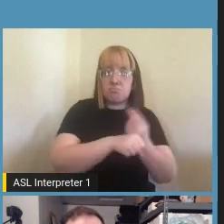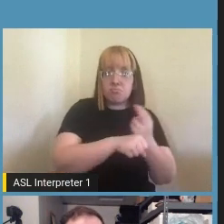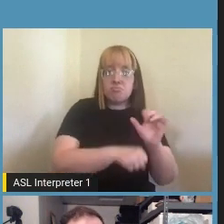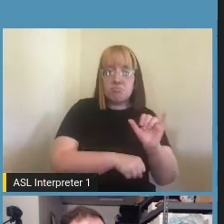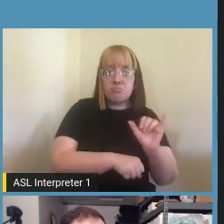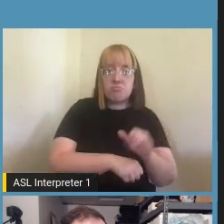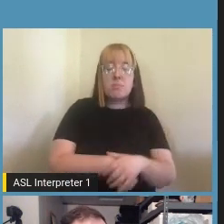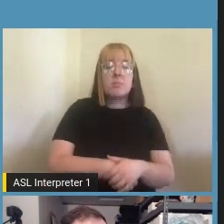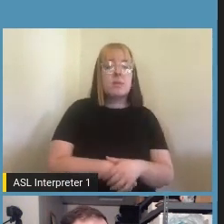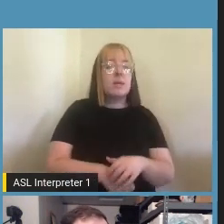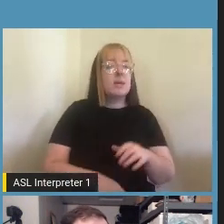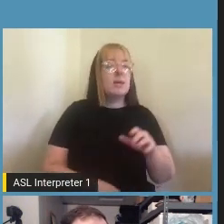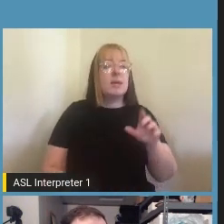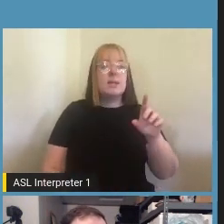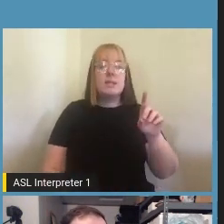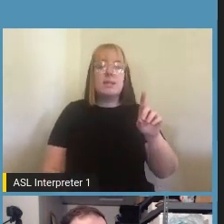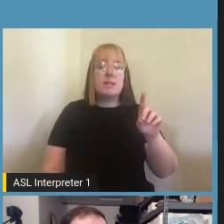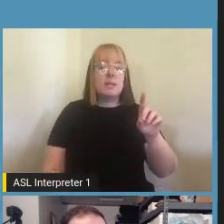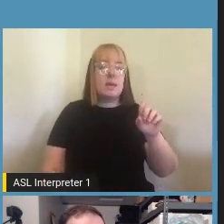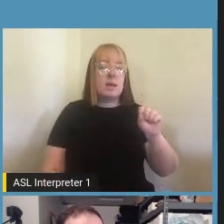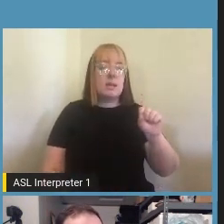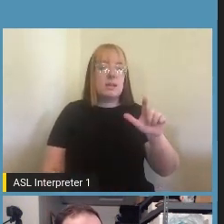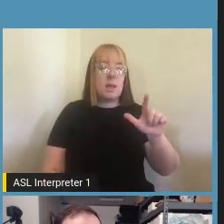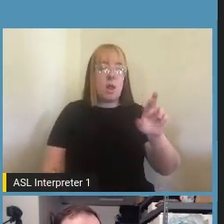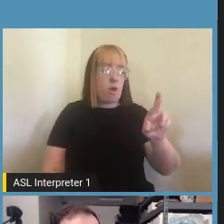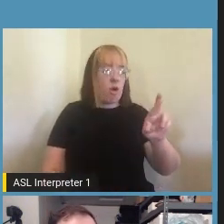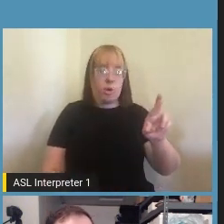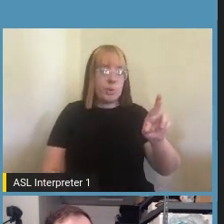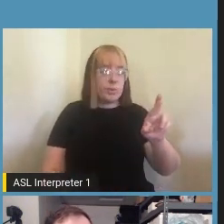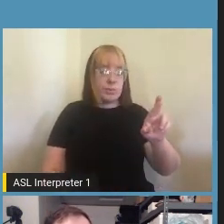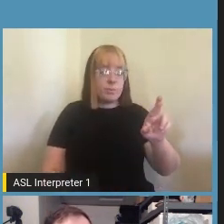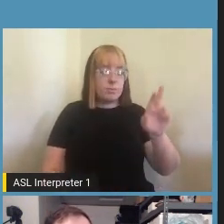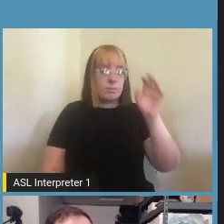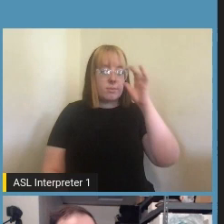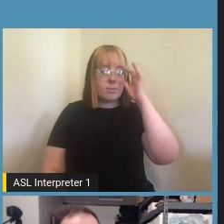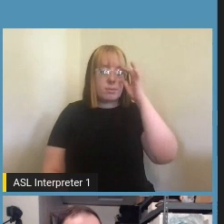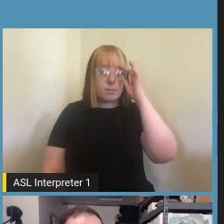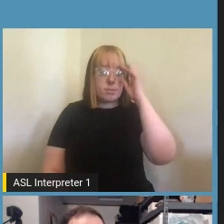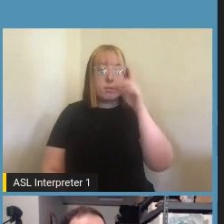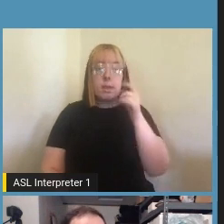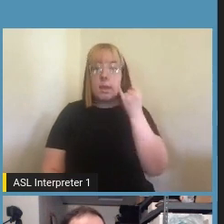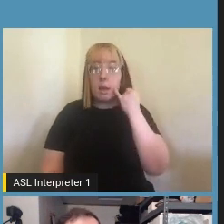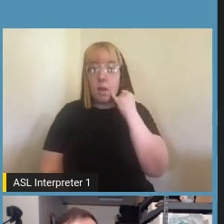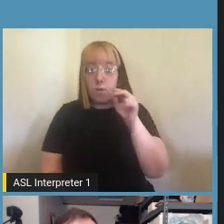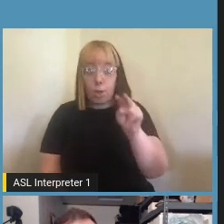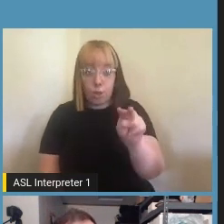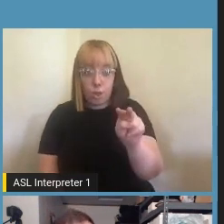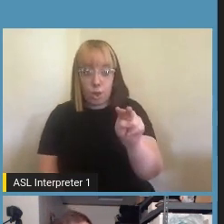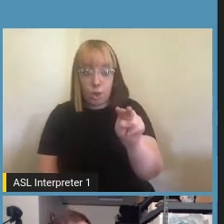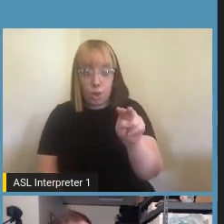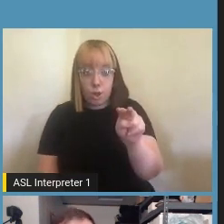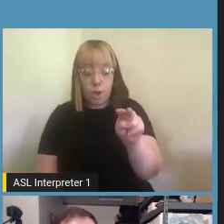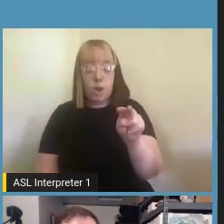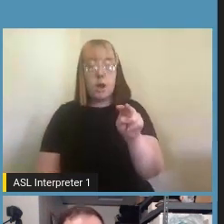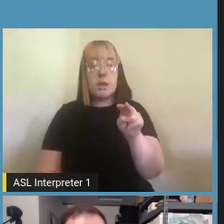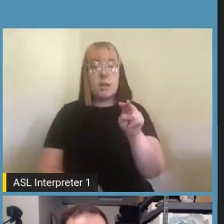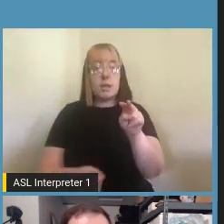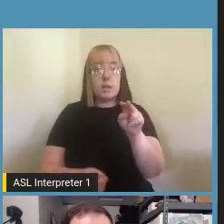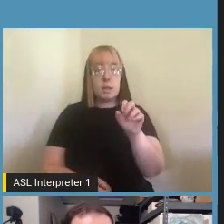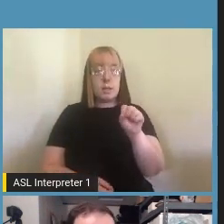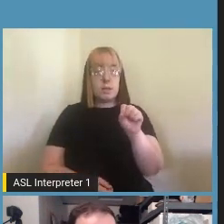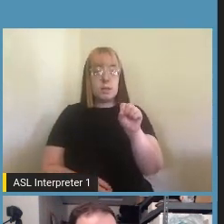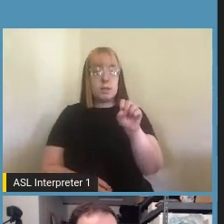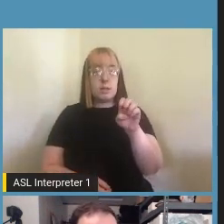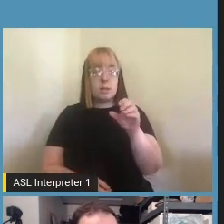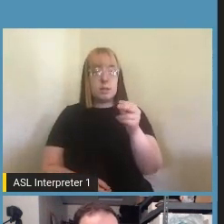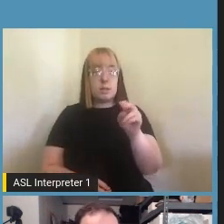DSLR, but basically if you look at the lens, the sensor is right inside, and I'm actually going to try and show you